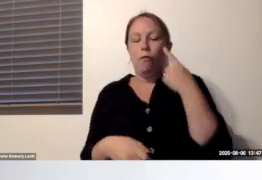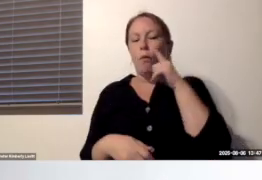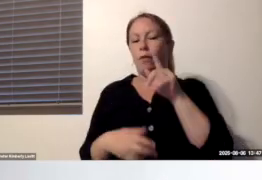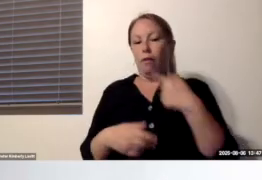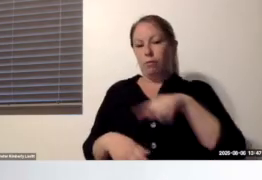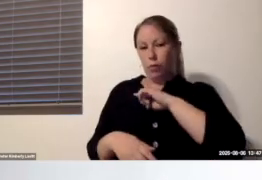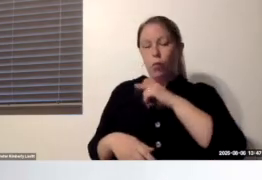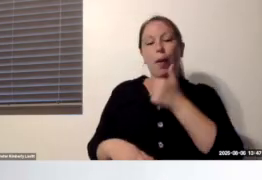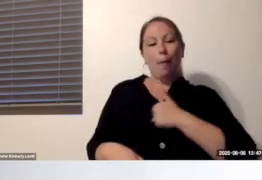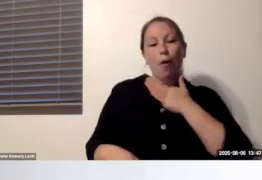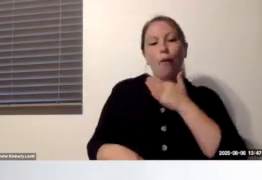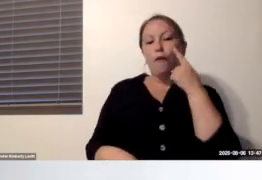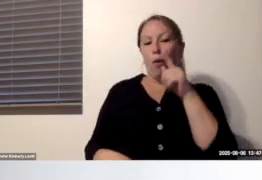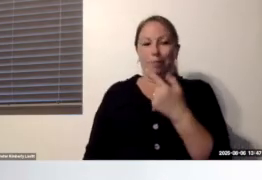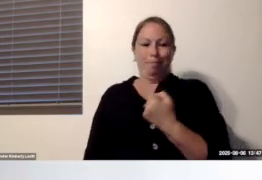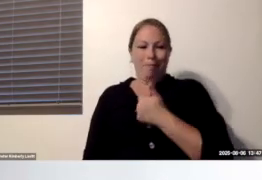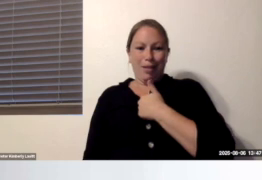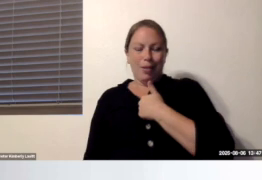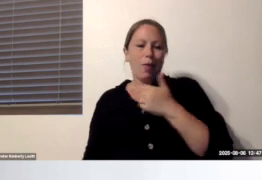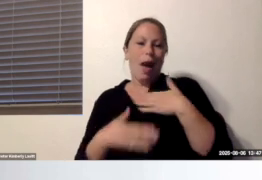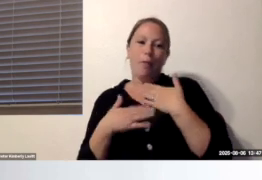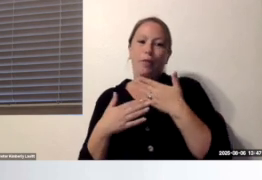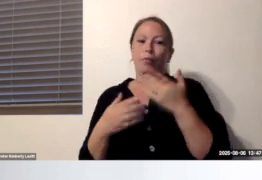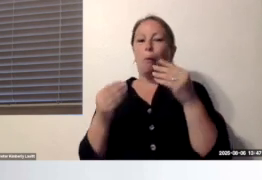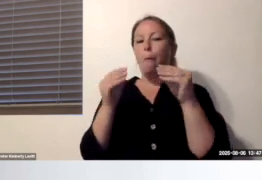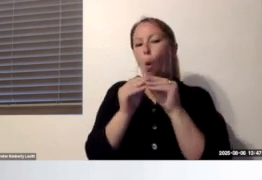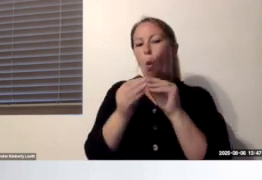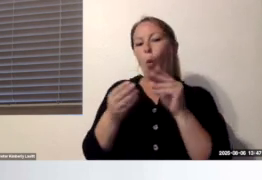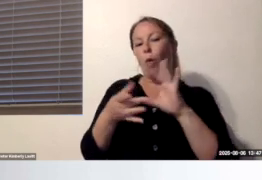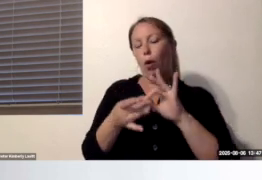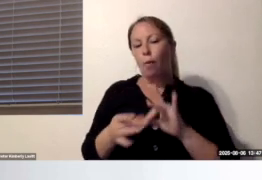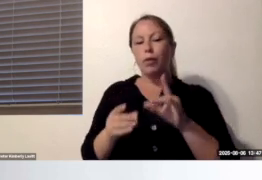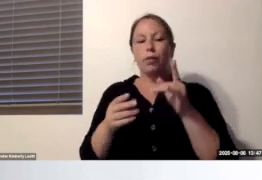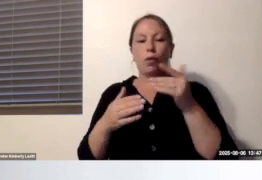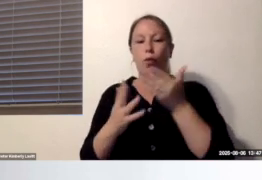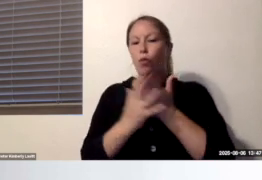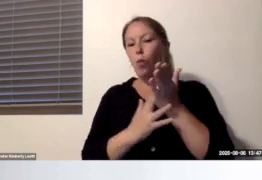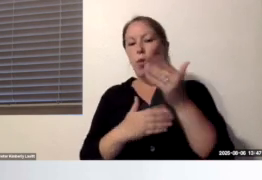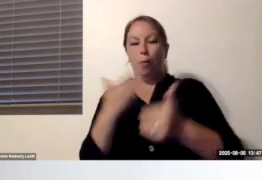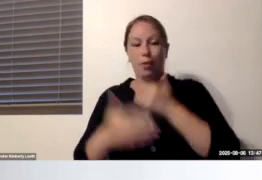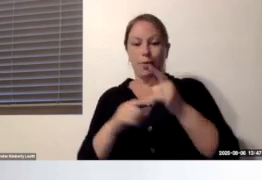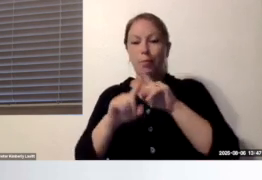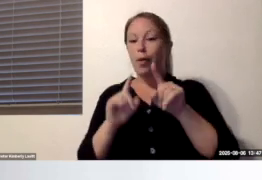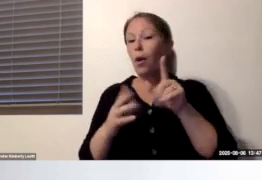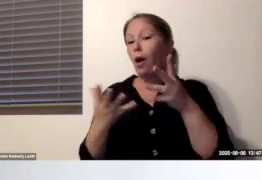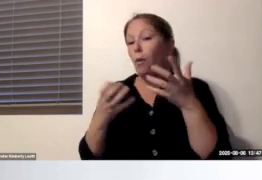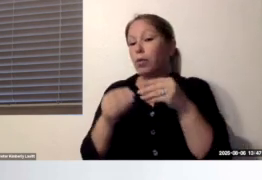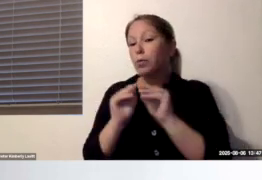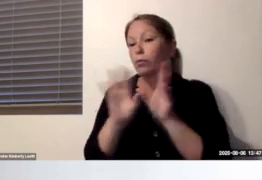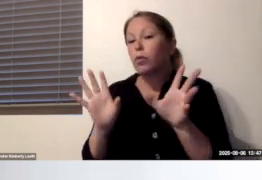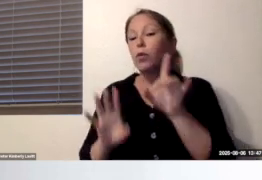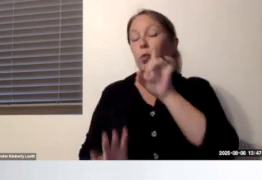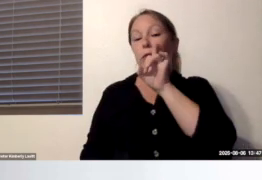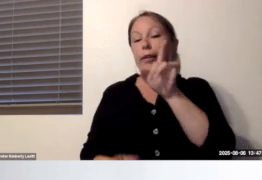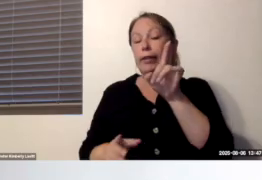I apologize for monopolizing. Happy to provide even more comments through some of the process, but I just want to make it clear there are some high